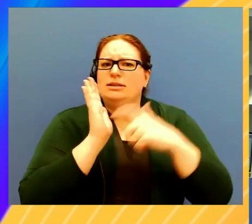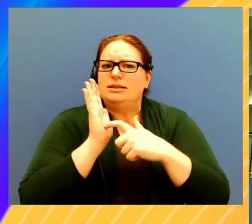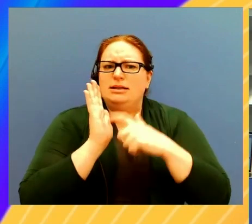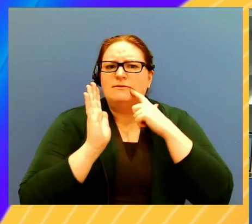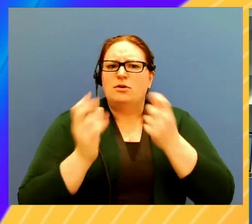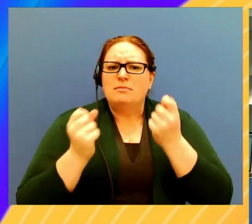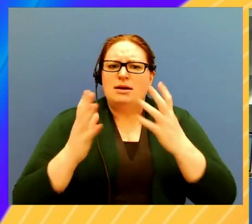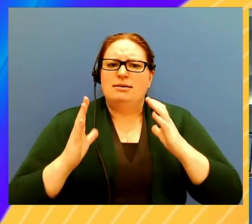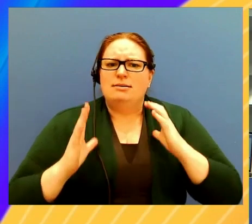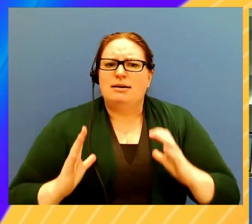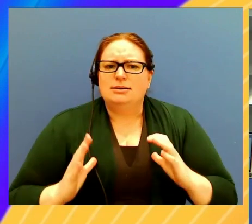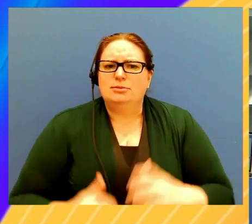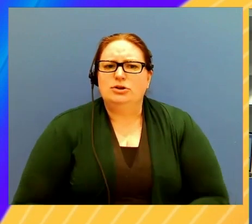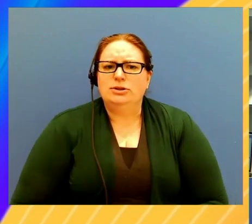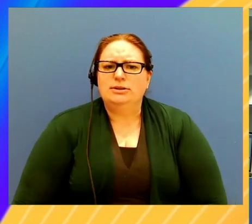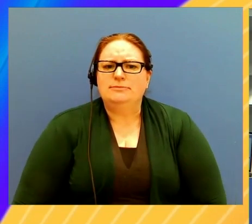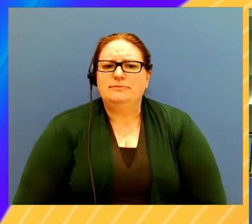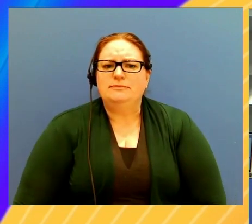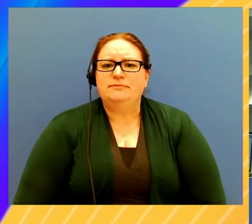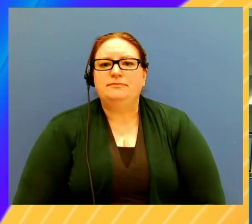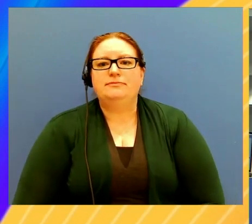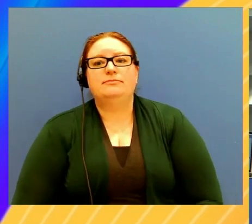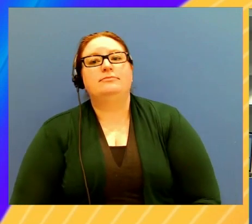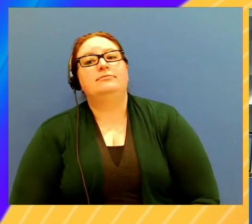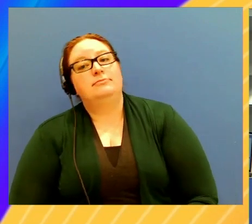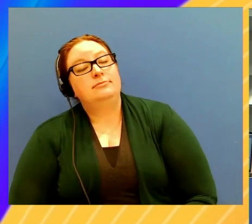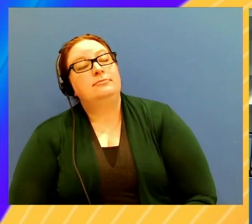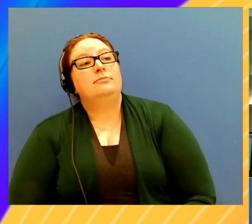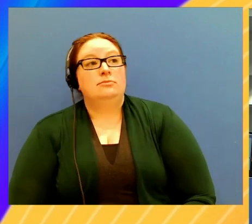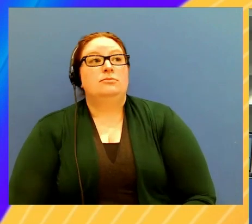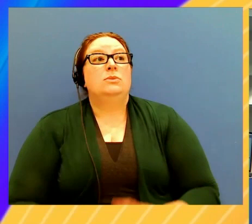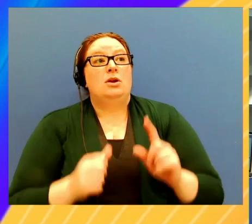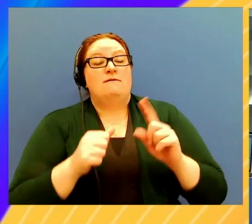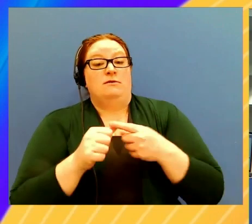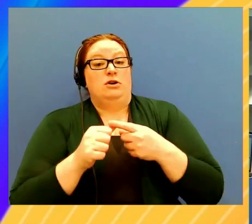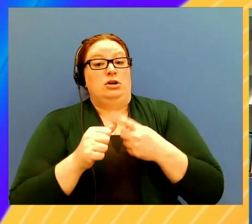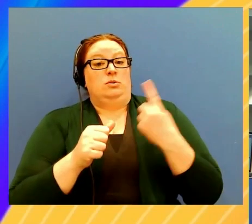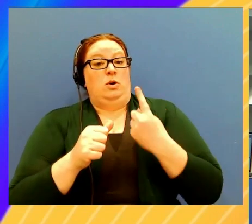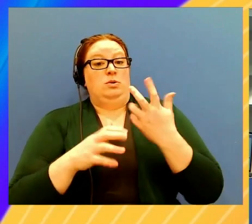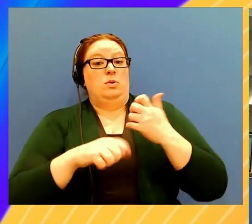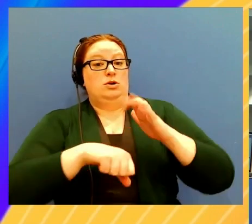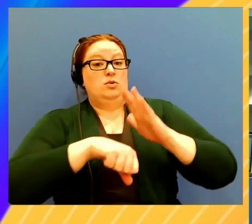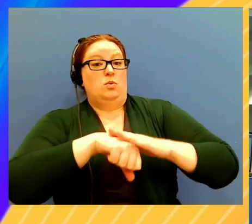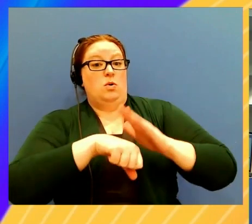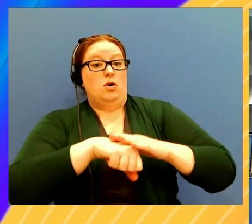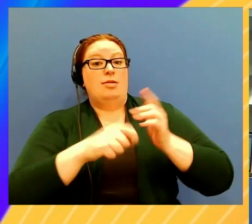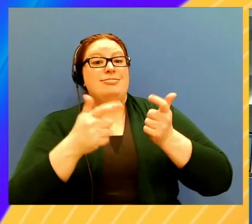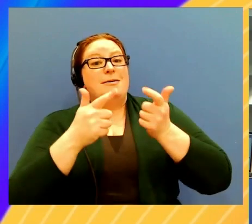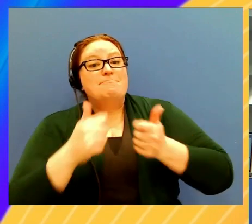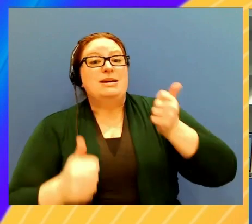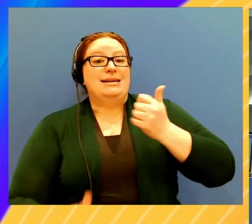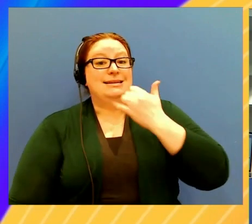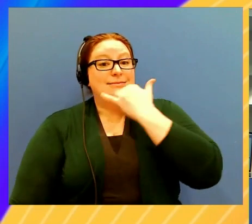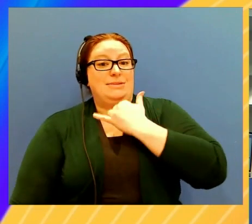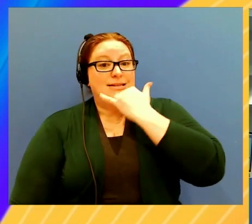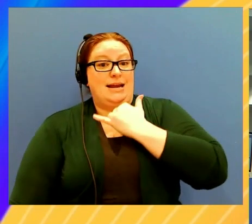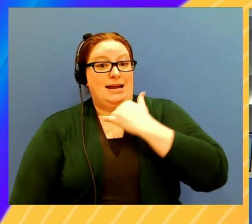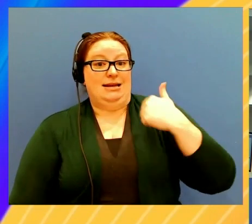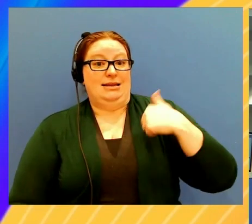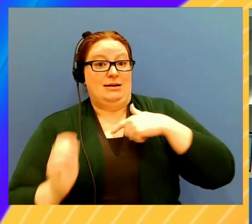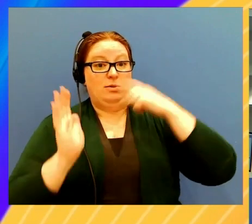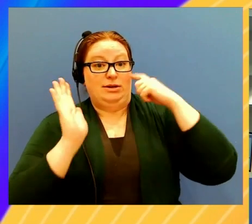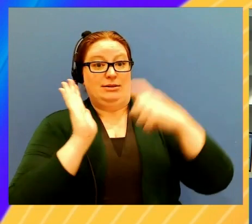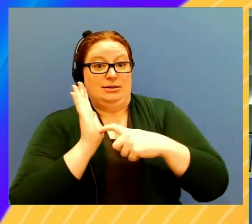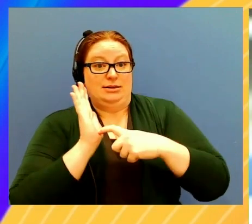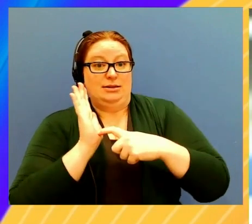Yeah. I'll say that the first thing we always like to warn against, and the biggest mistake that we see, is customers